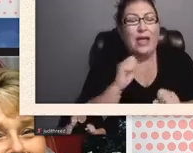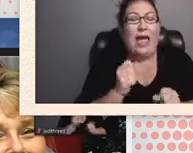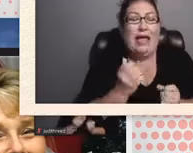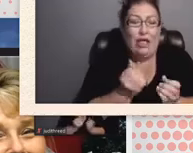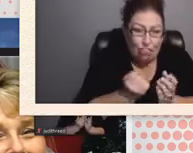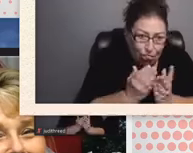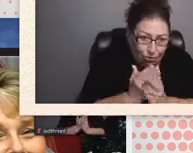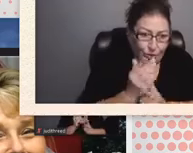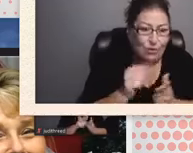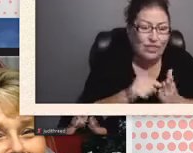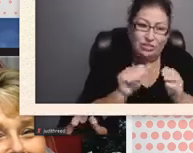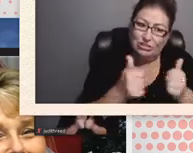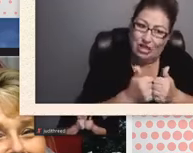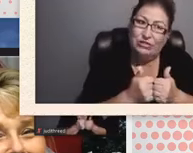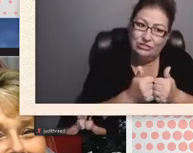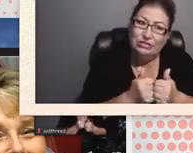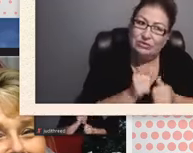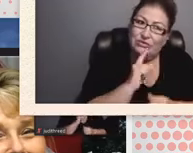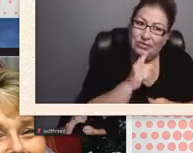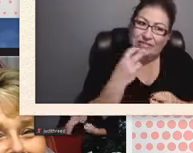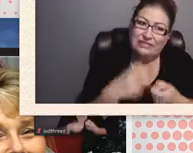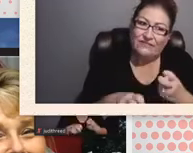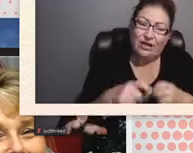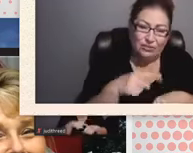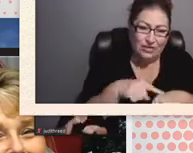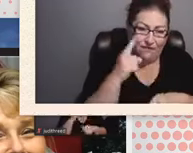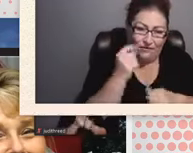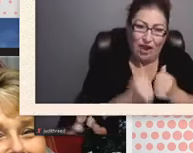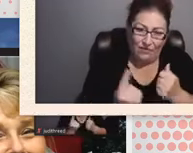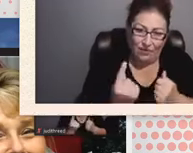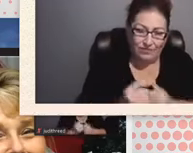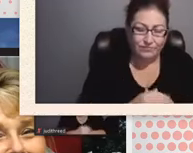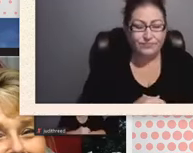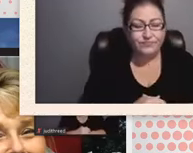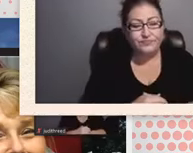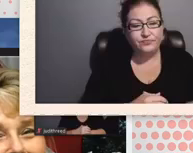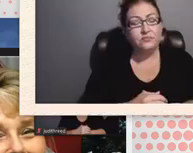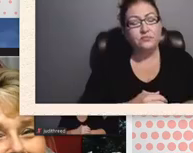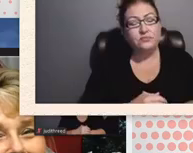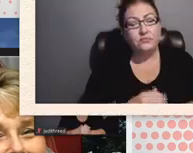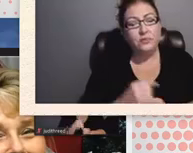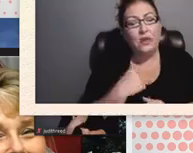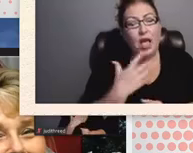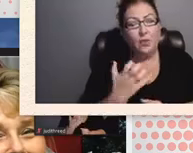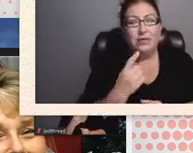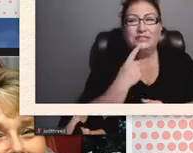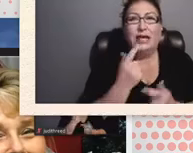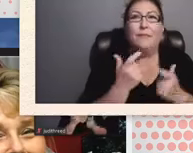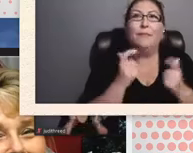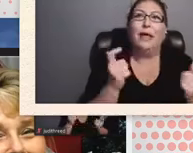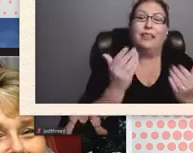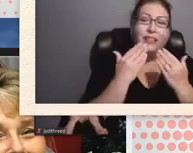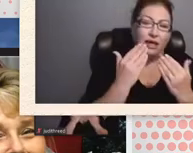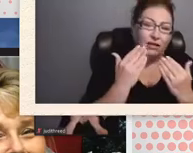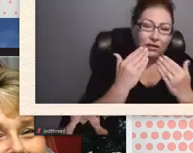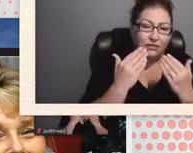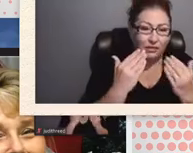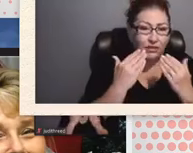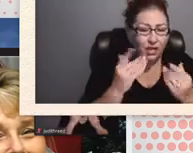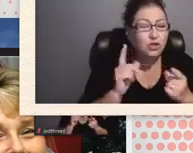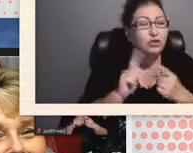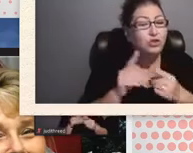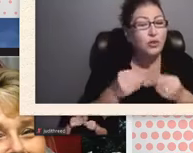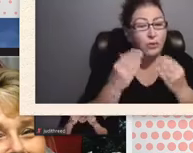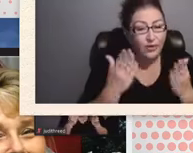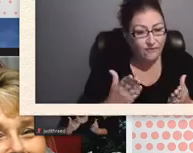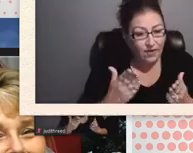is a very difficult time for everyone. So I want to say a big thank you to the providers out